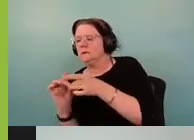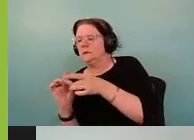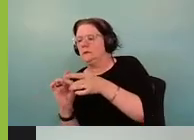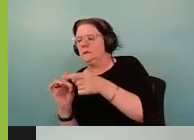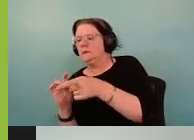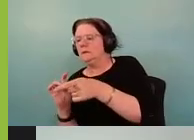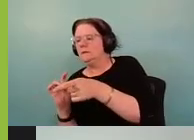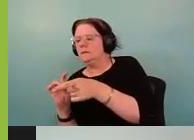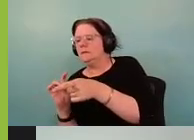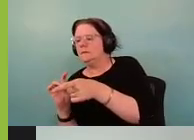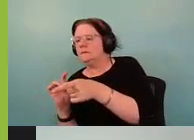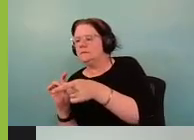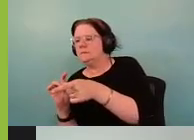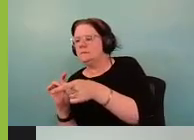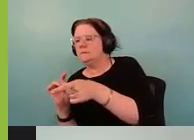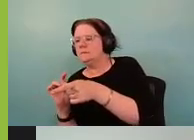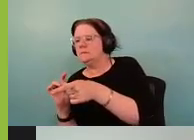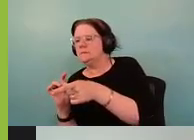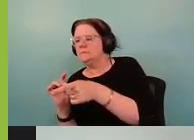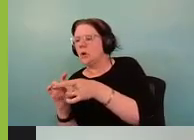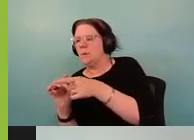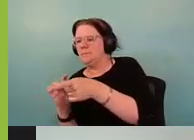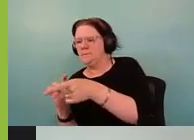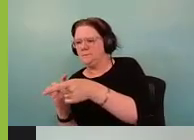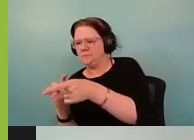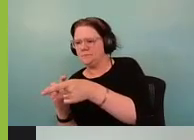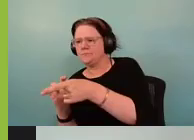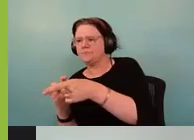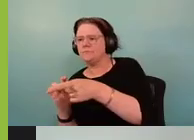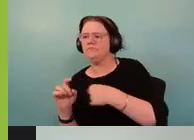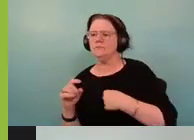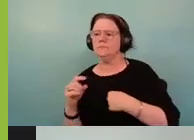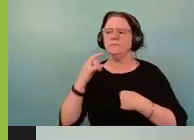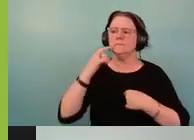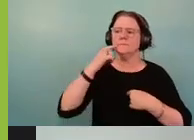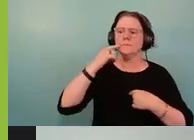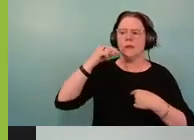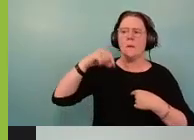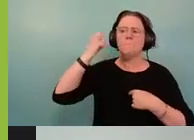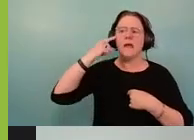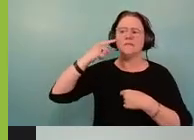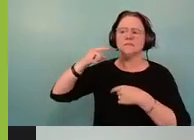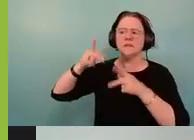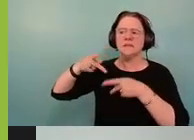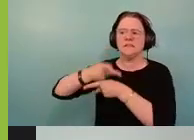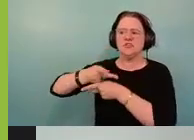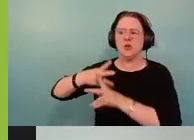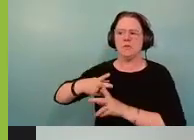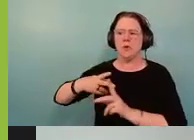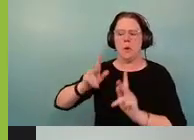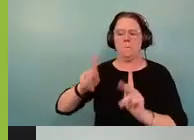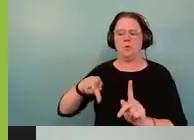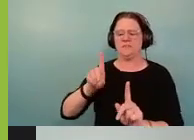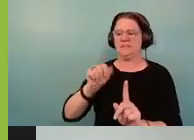a question, I don't think, just a comment. Hmm. I've heard of a caregiver here in Madison trigger the person